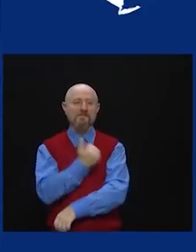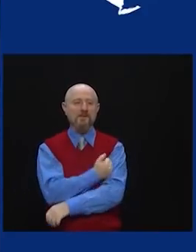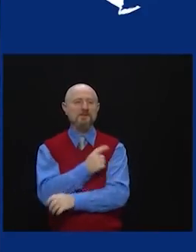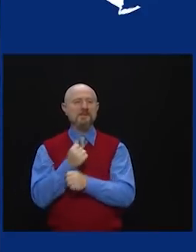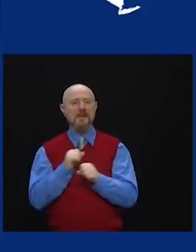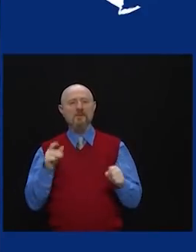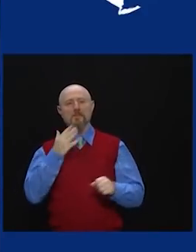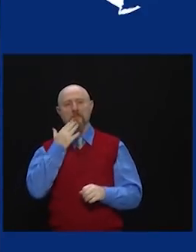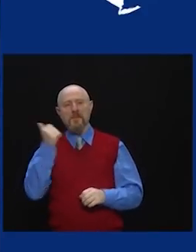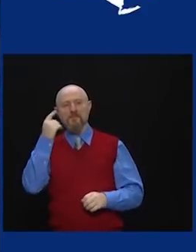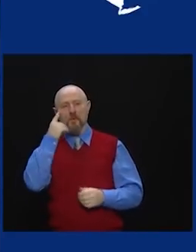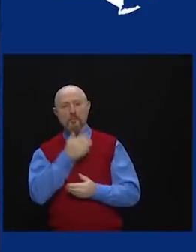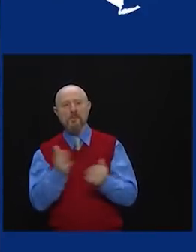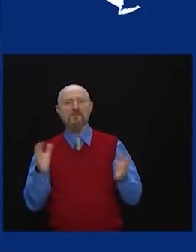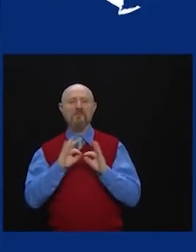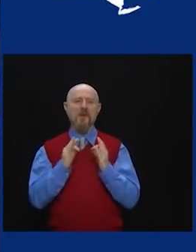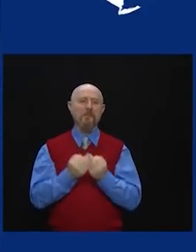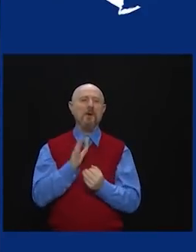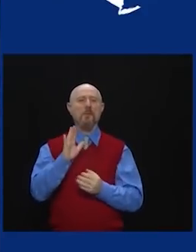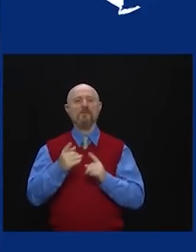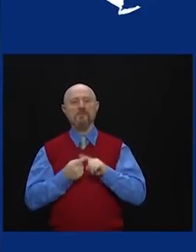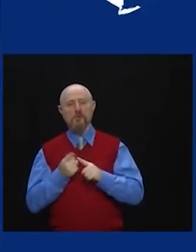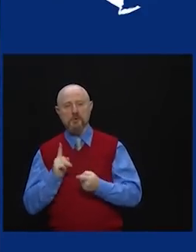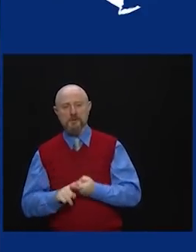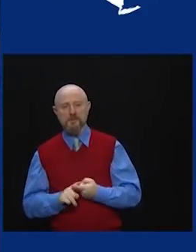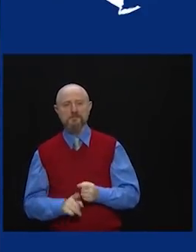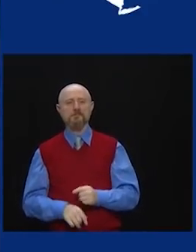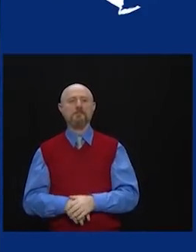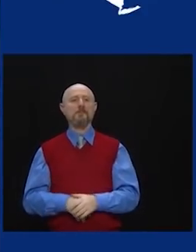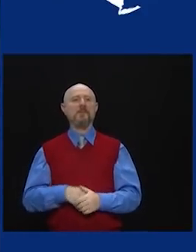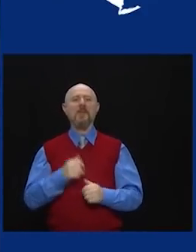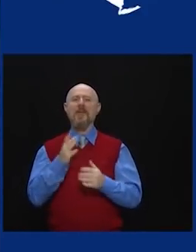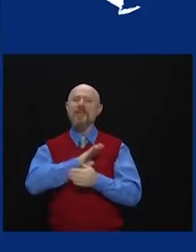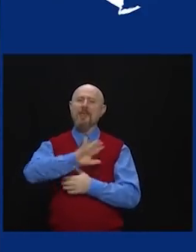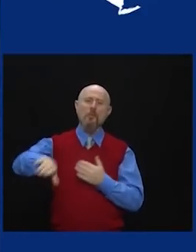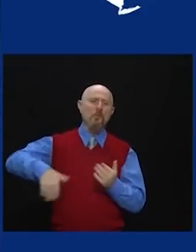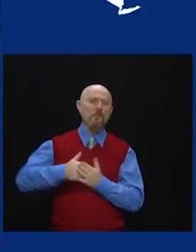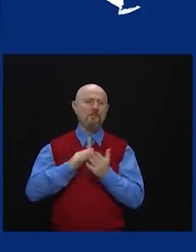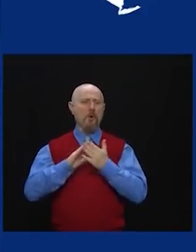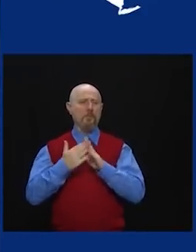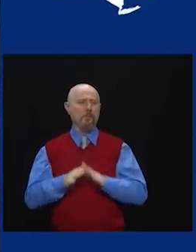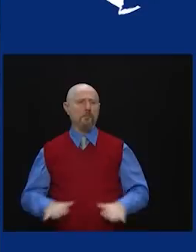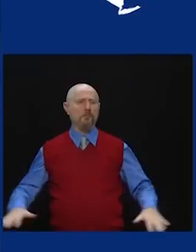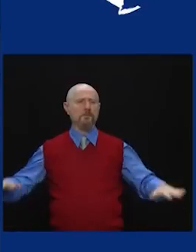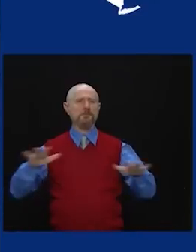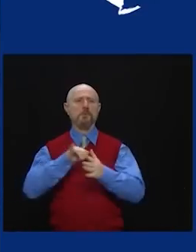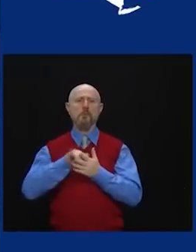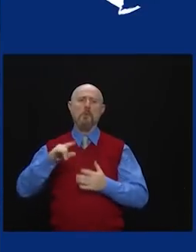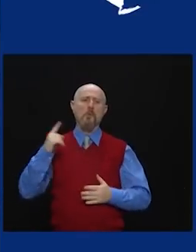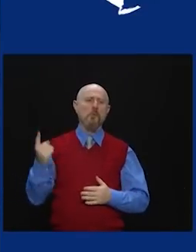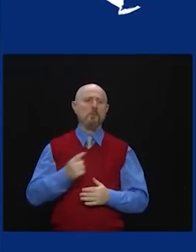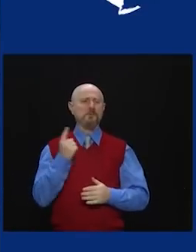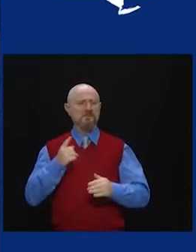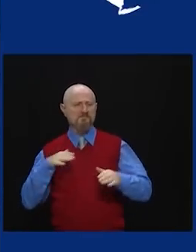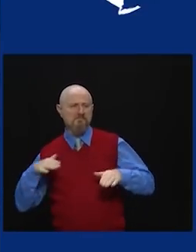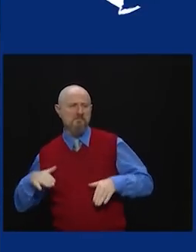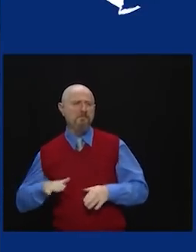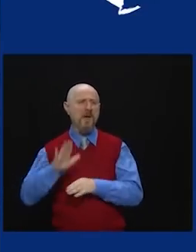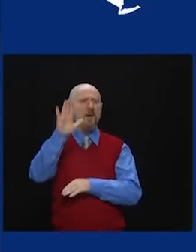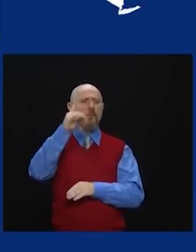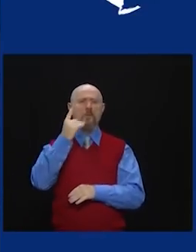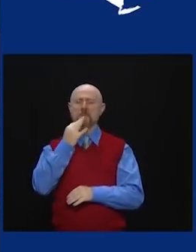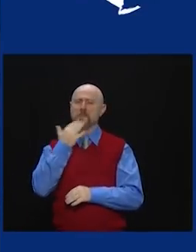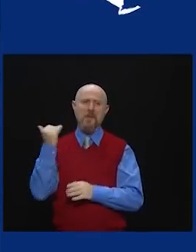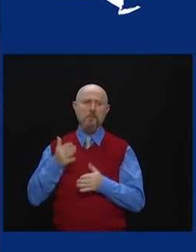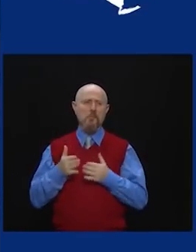safer and better for you, your family, your friends, and our entire community. New York always bounces back, and one of the